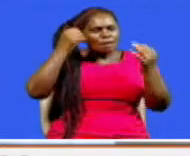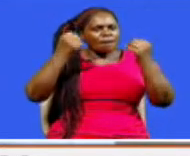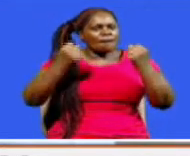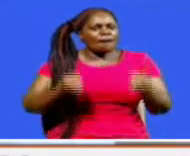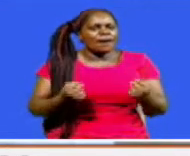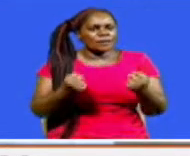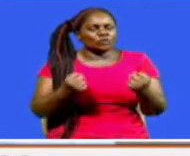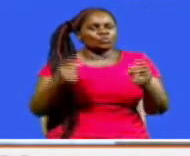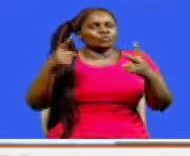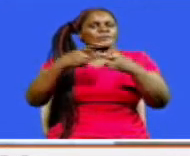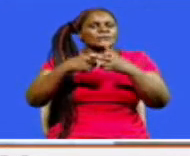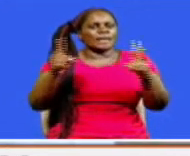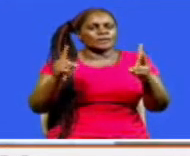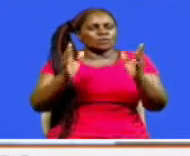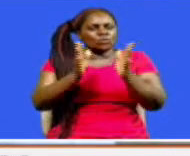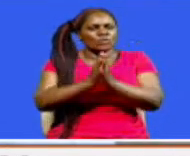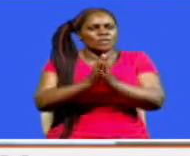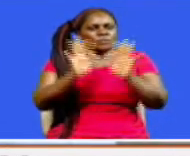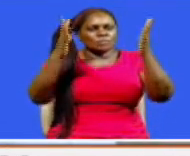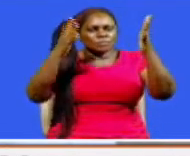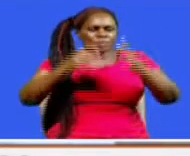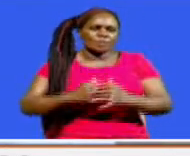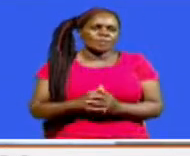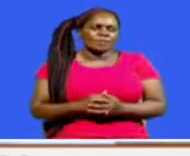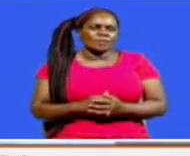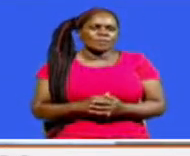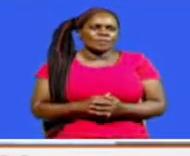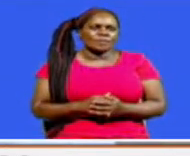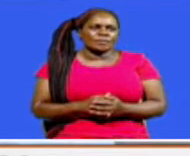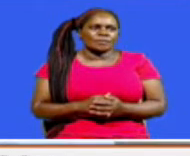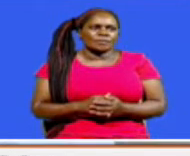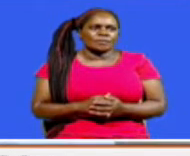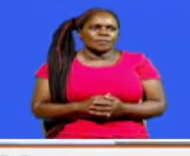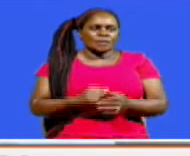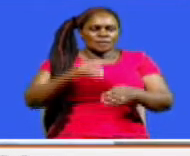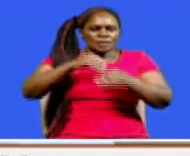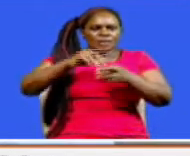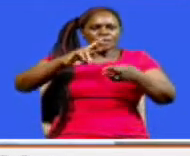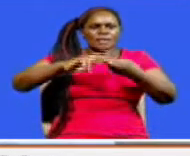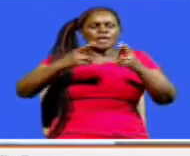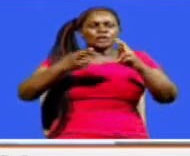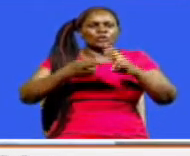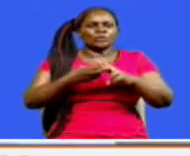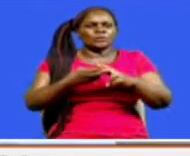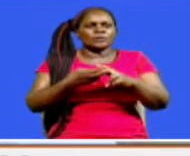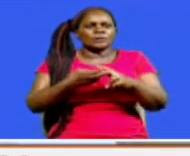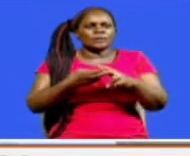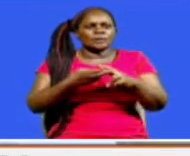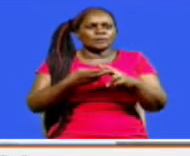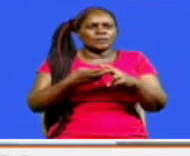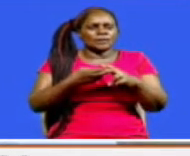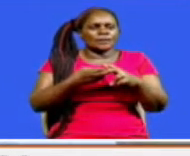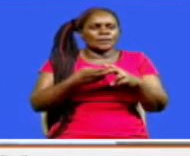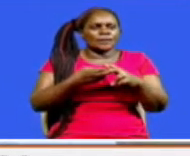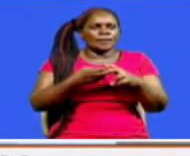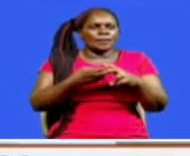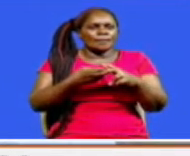difficult to take off with the event in relation to the